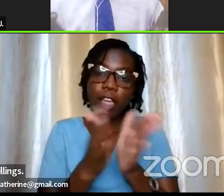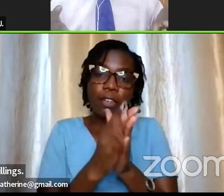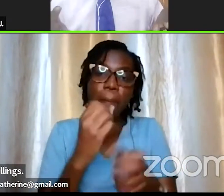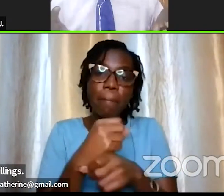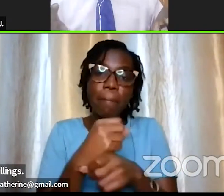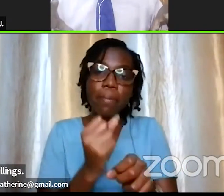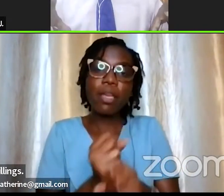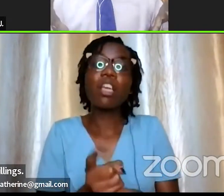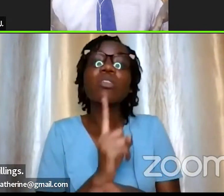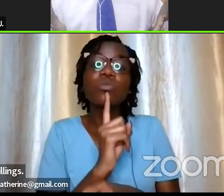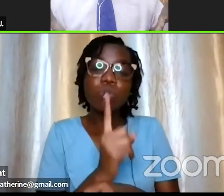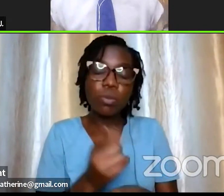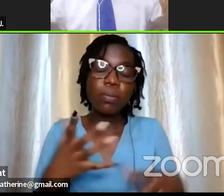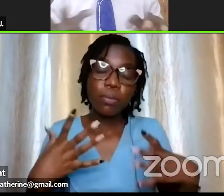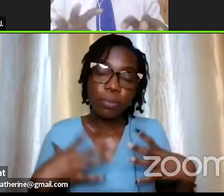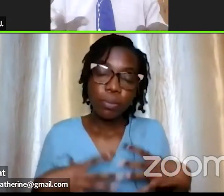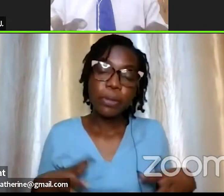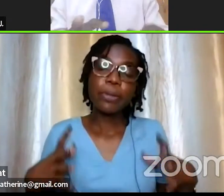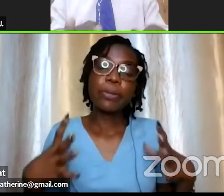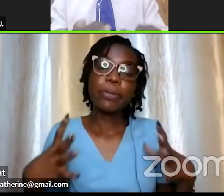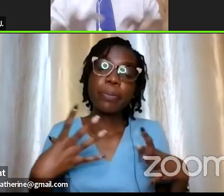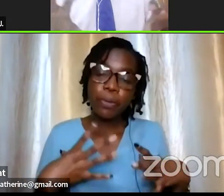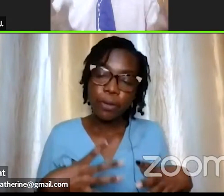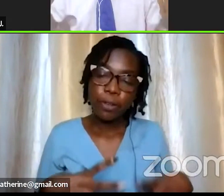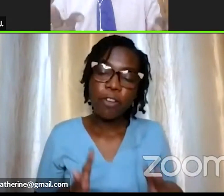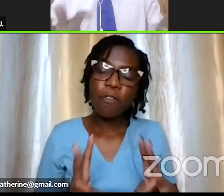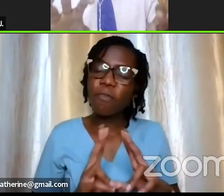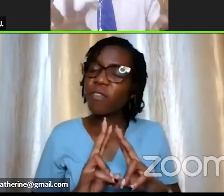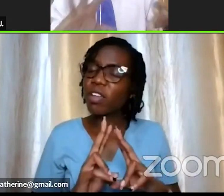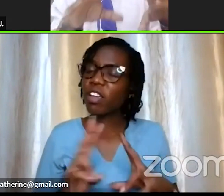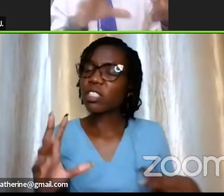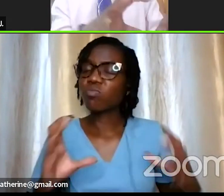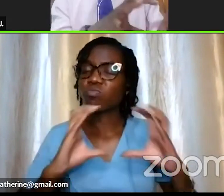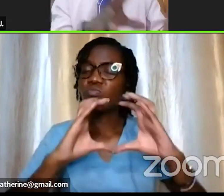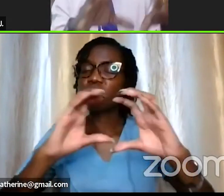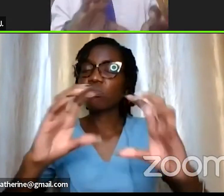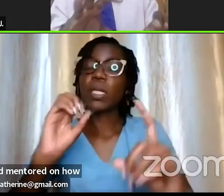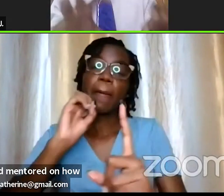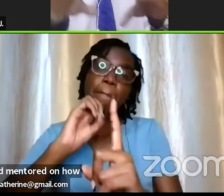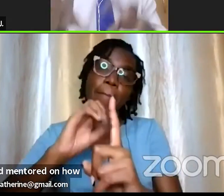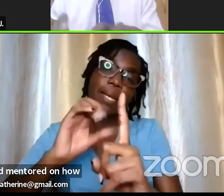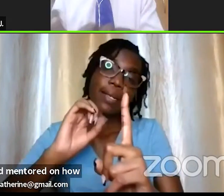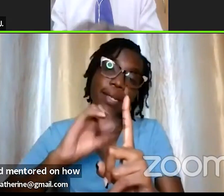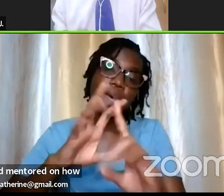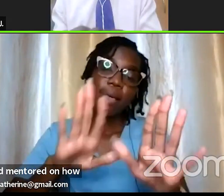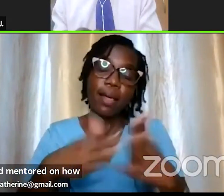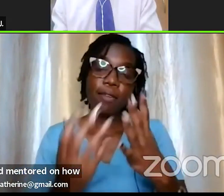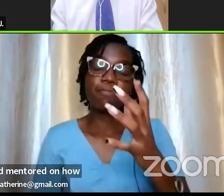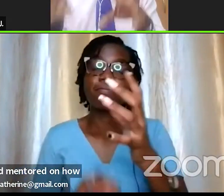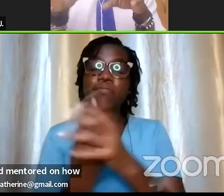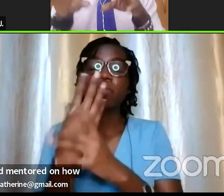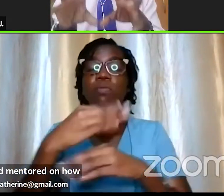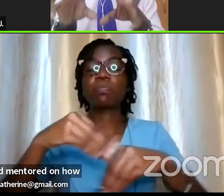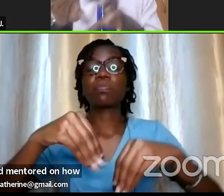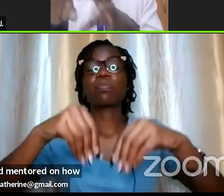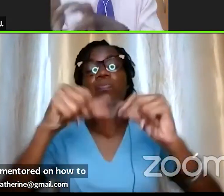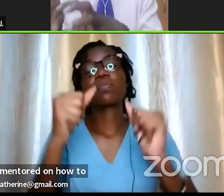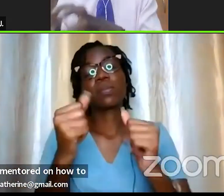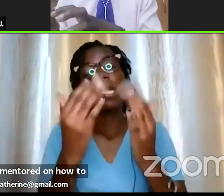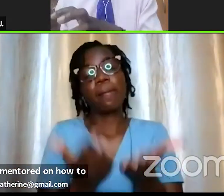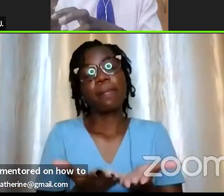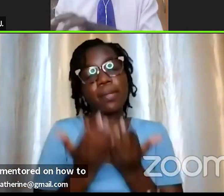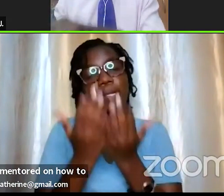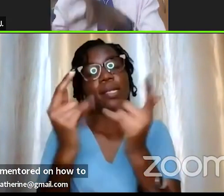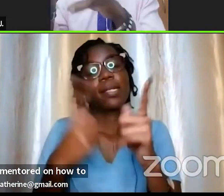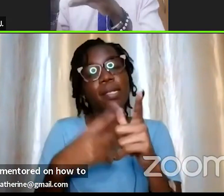people are very well coached and mentored on how to produce quality product so that this